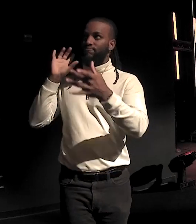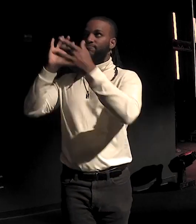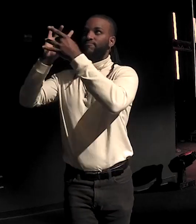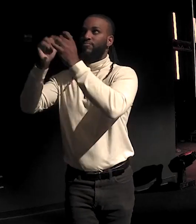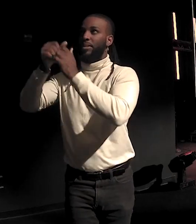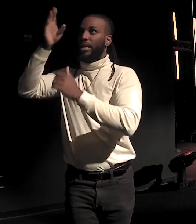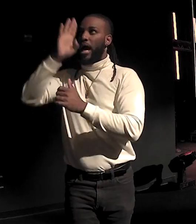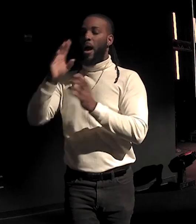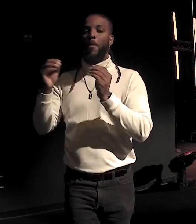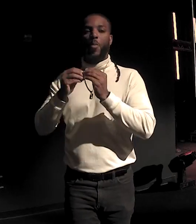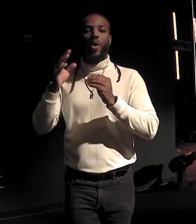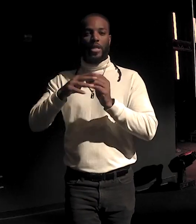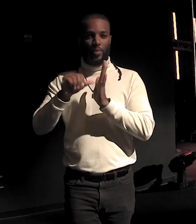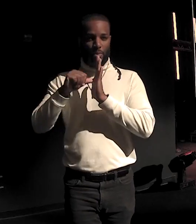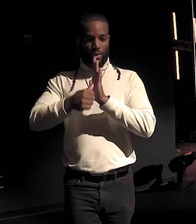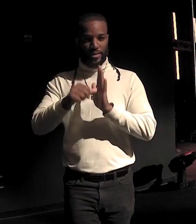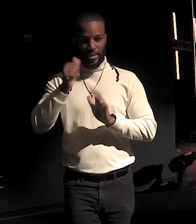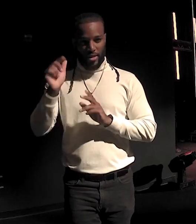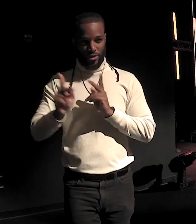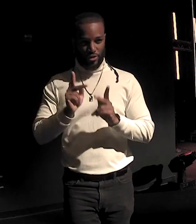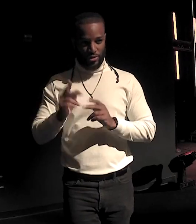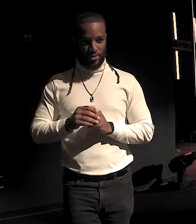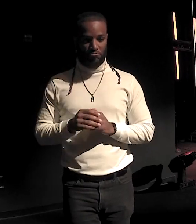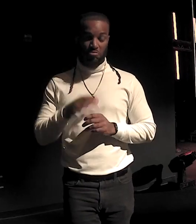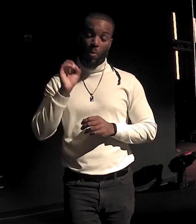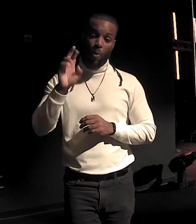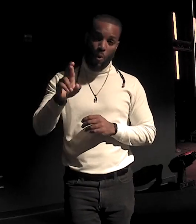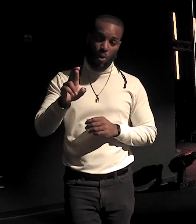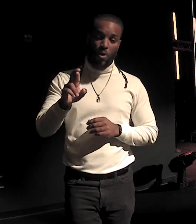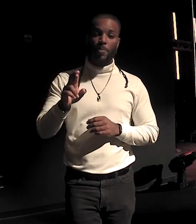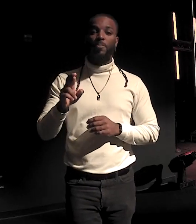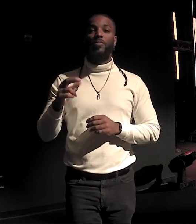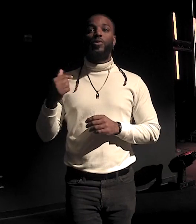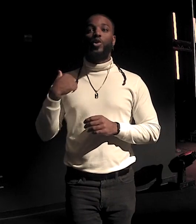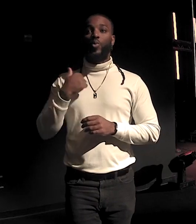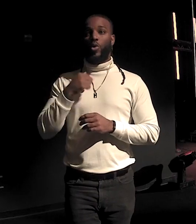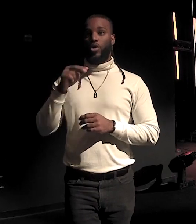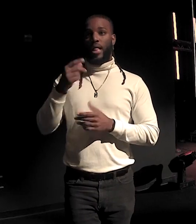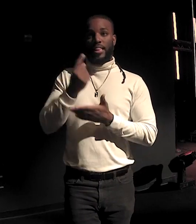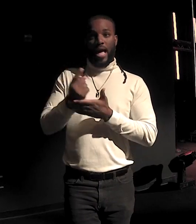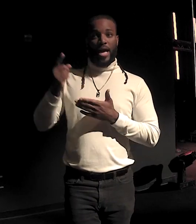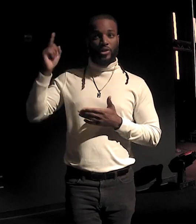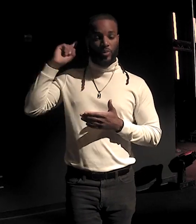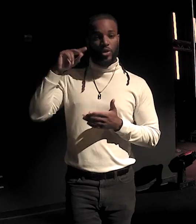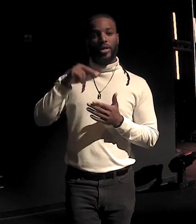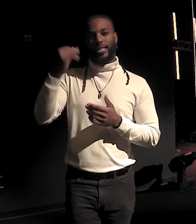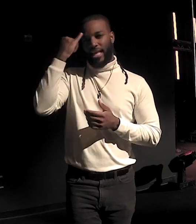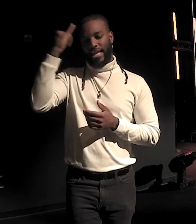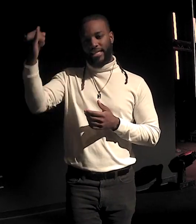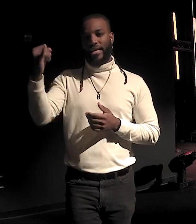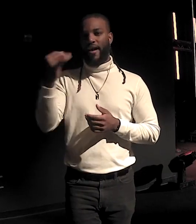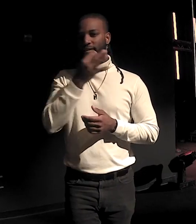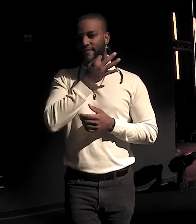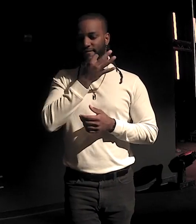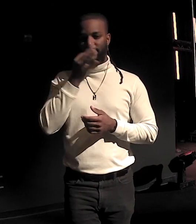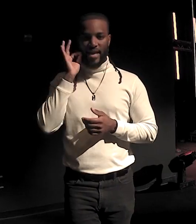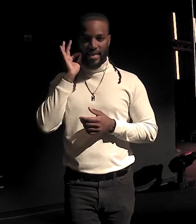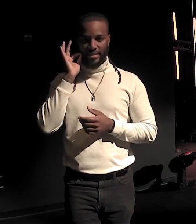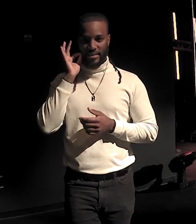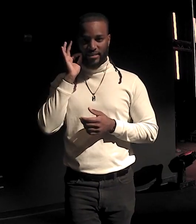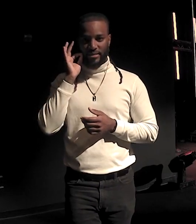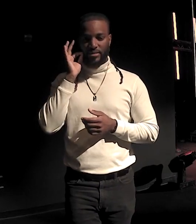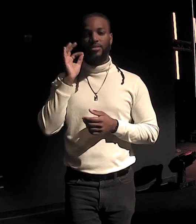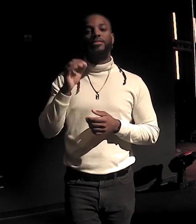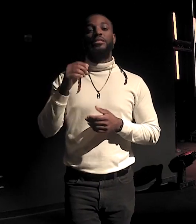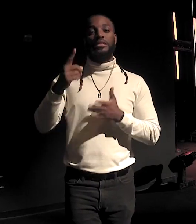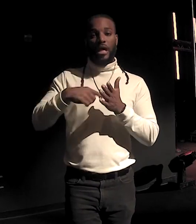God more than we impress others. Or we looked even last week about this idea of fasting, about how